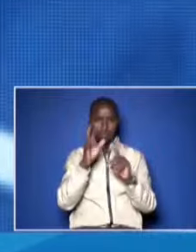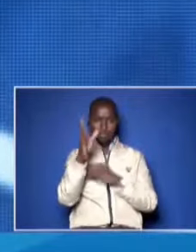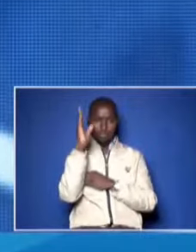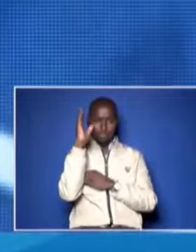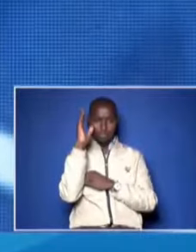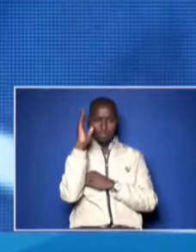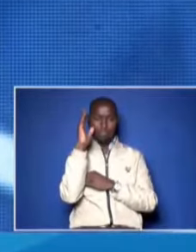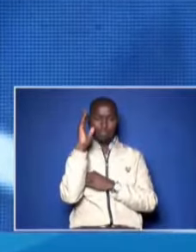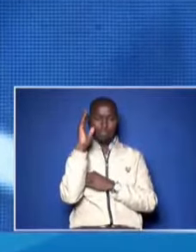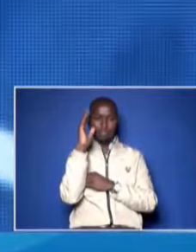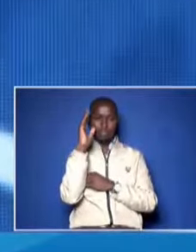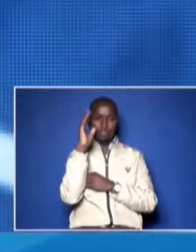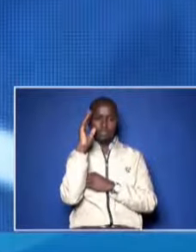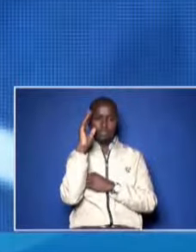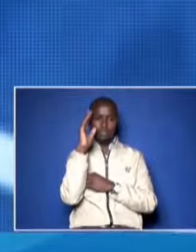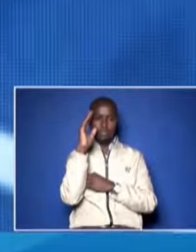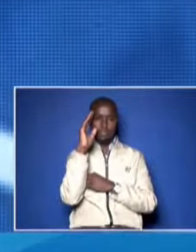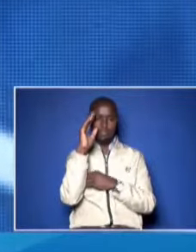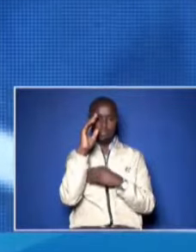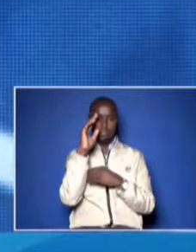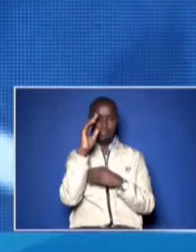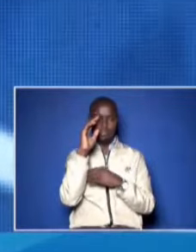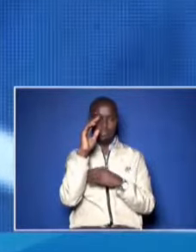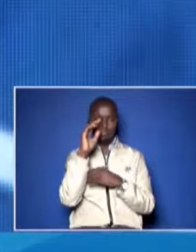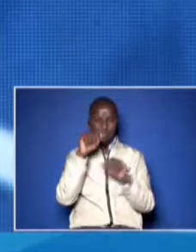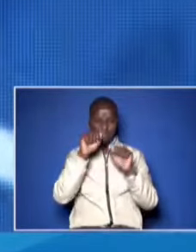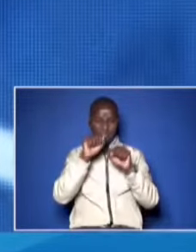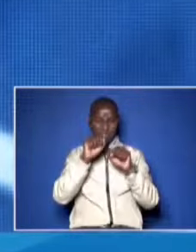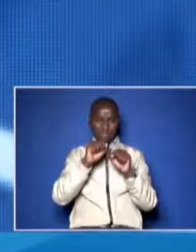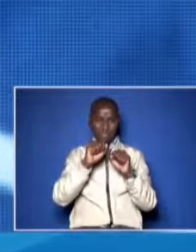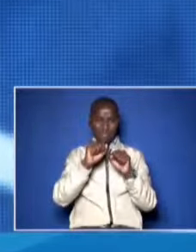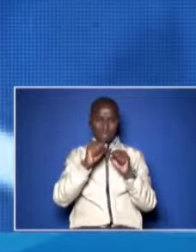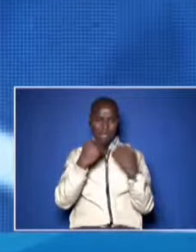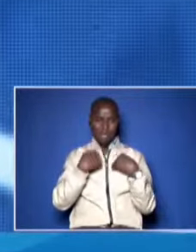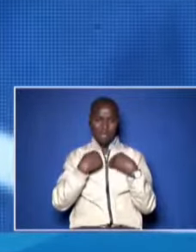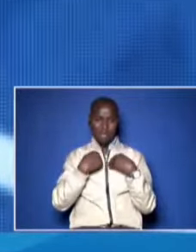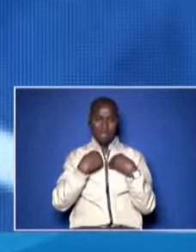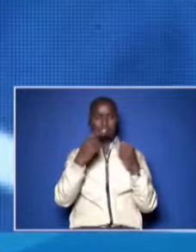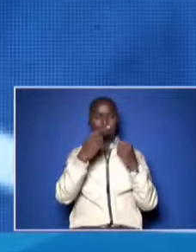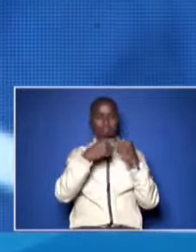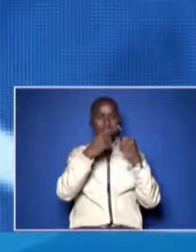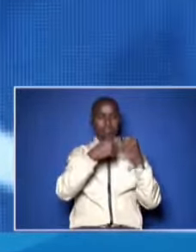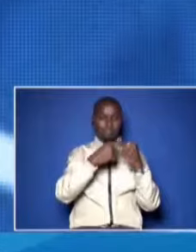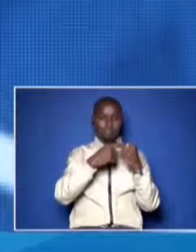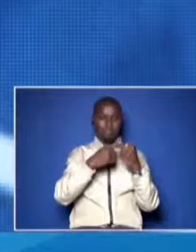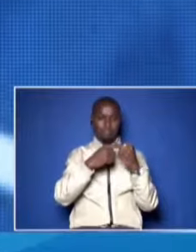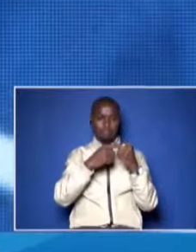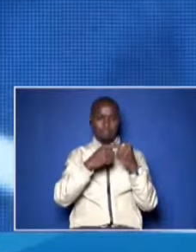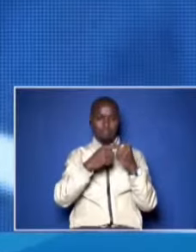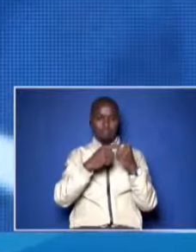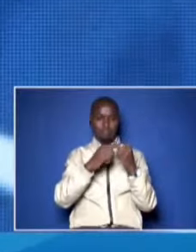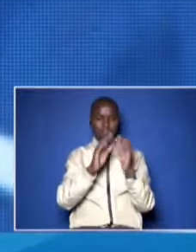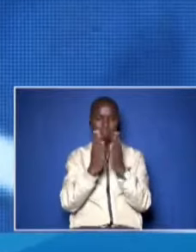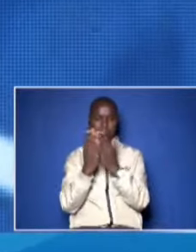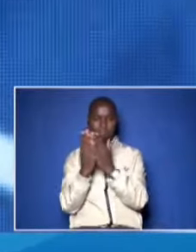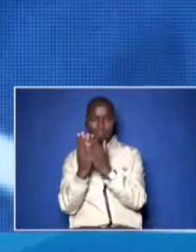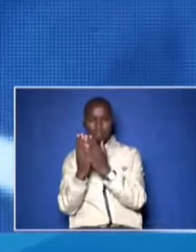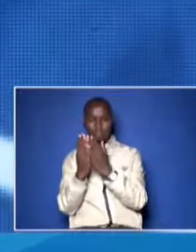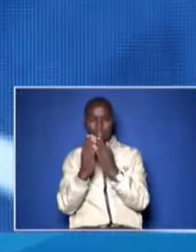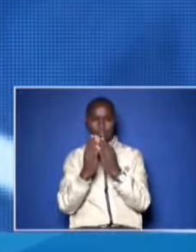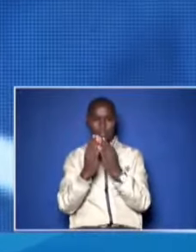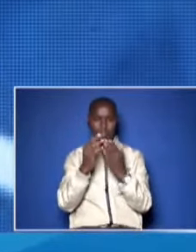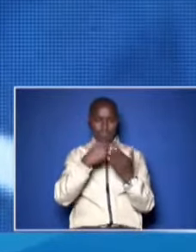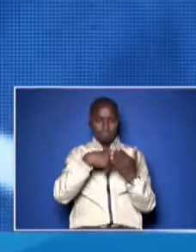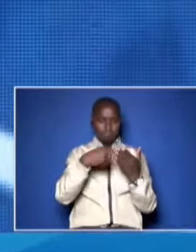Heritage it contains 66 books written over a period of several